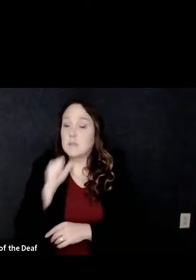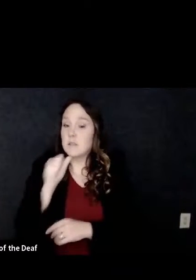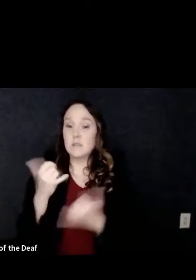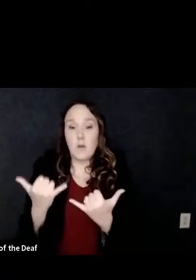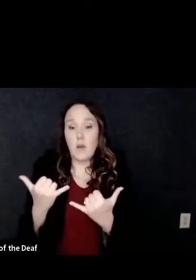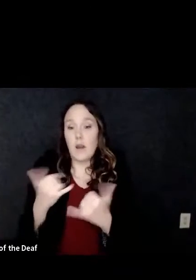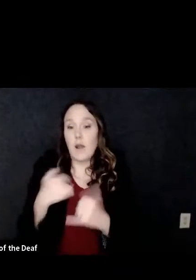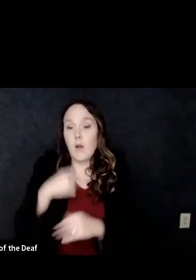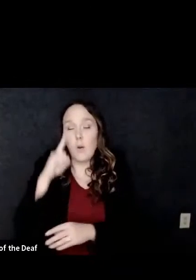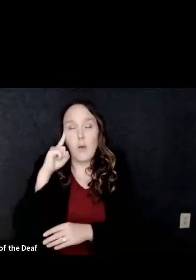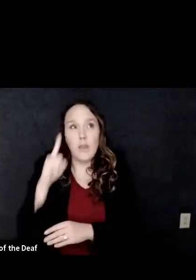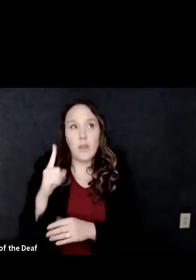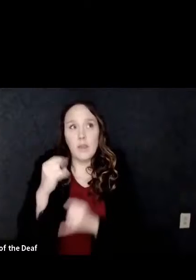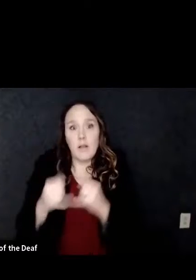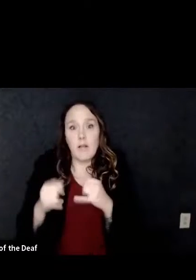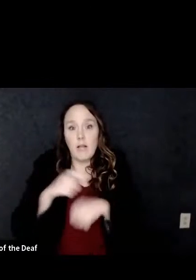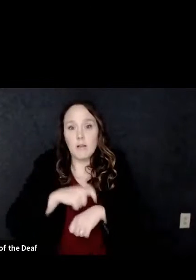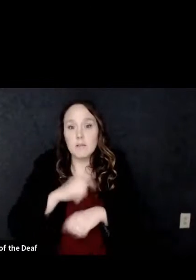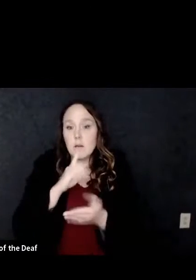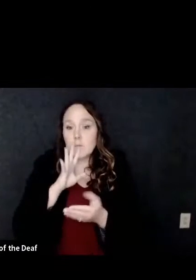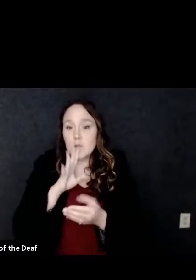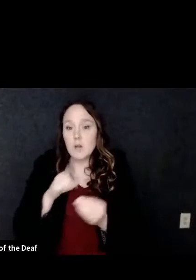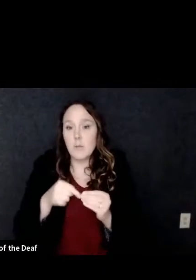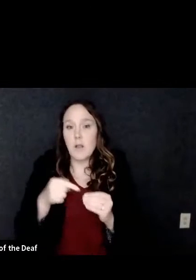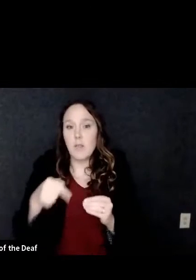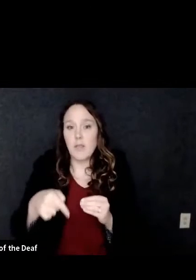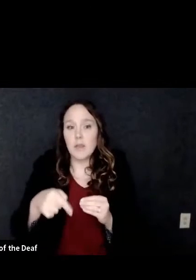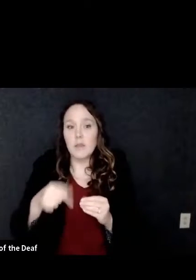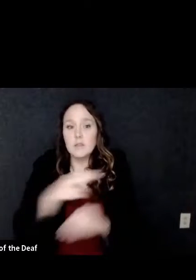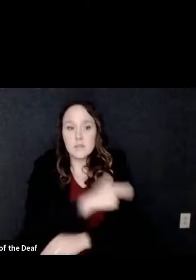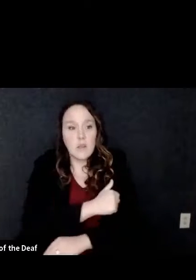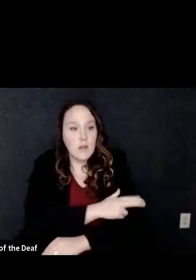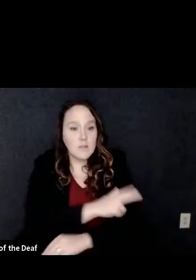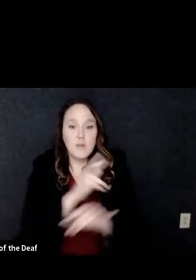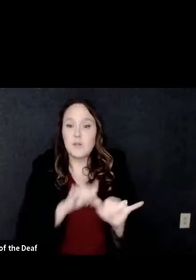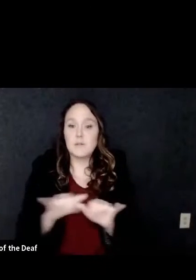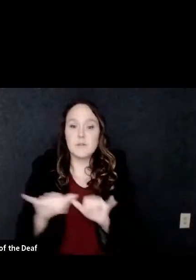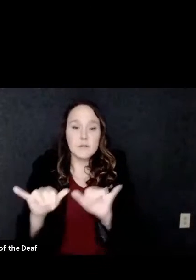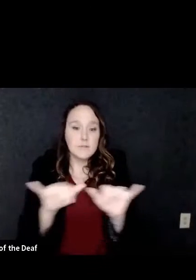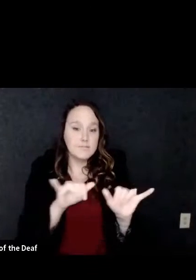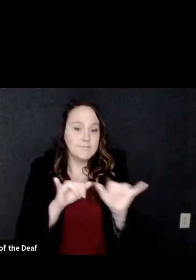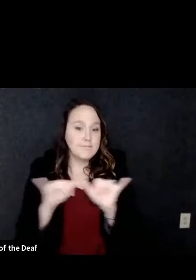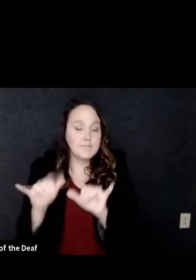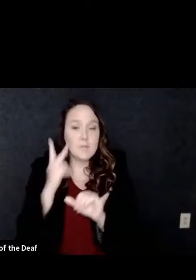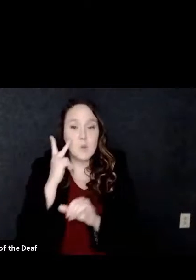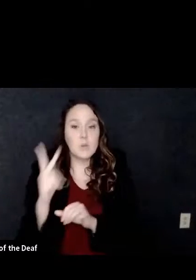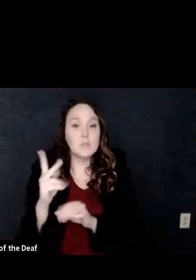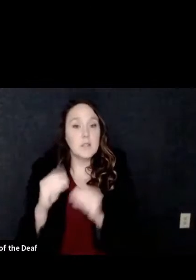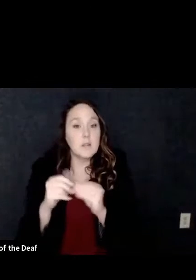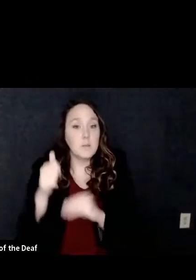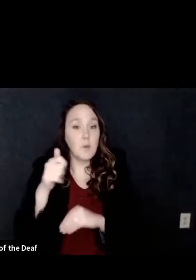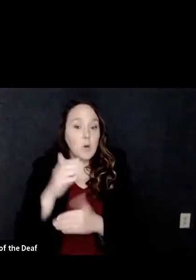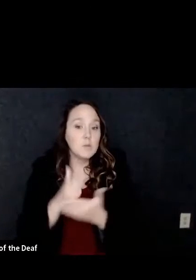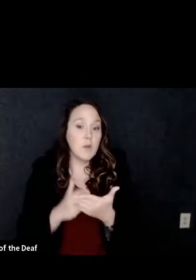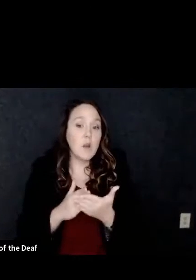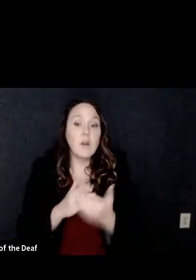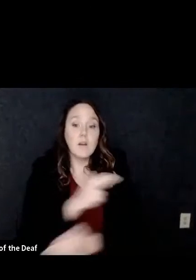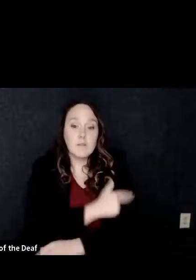I believe the last time we talked about this with hospitals, the same trends we were seeing for the most part for